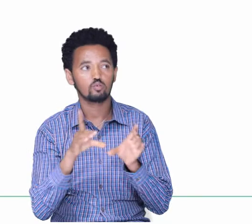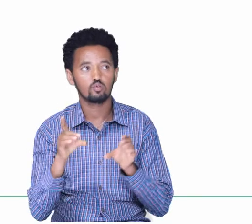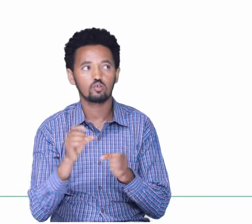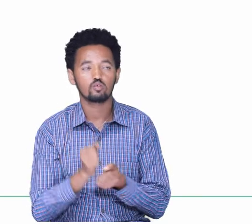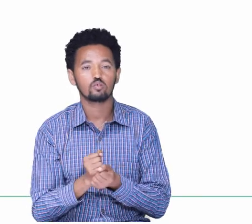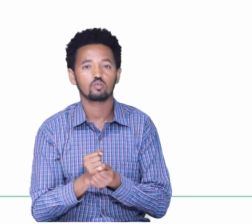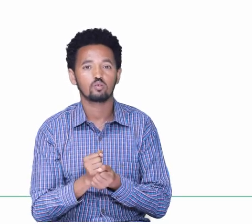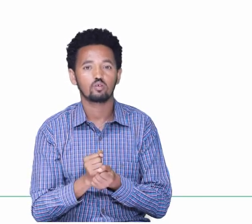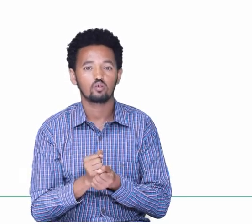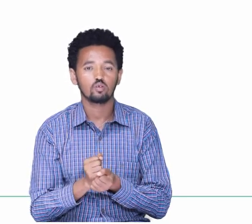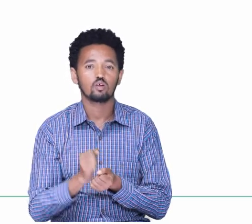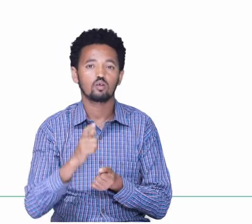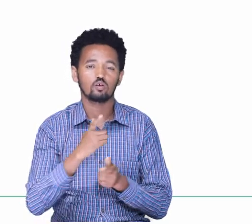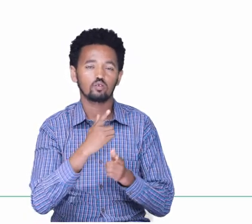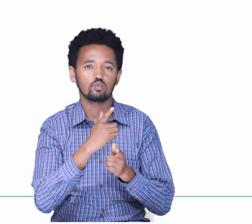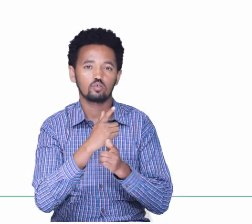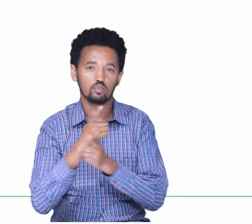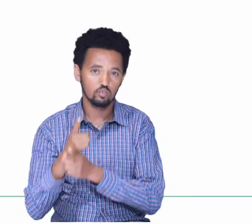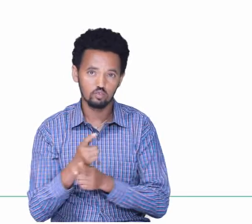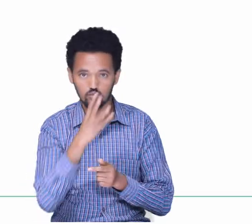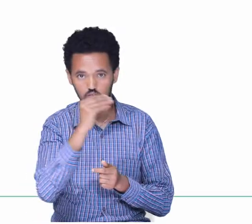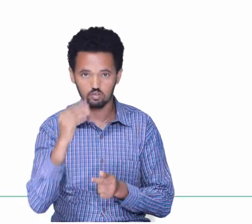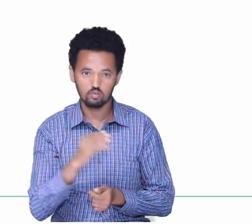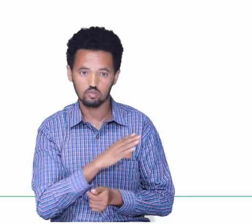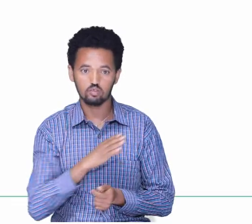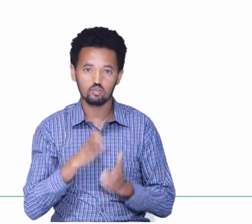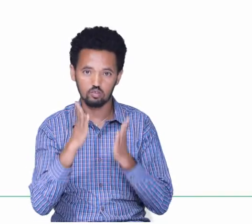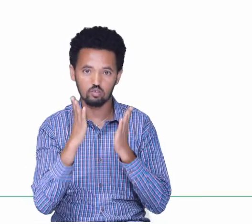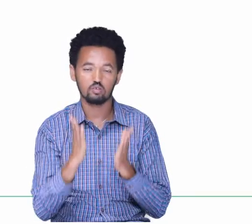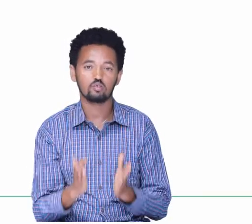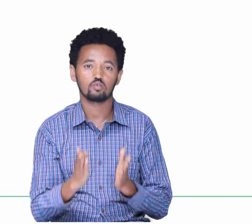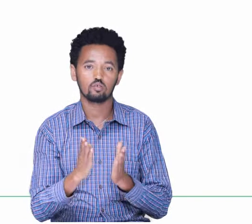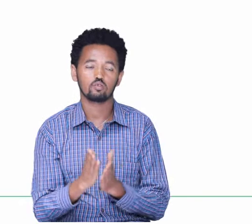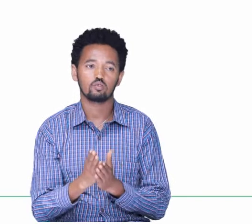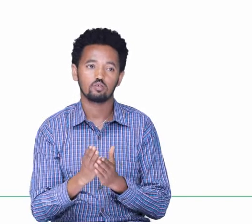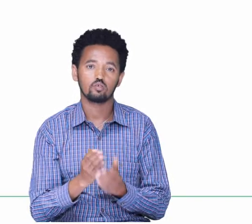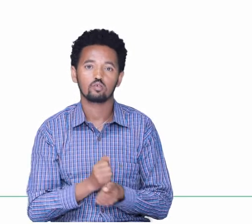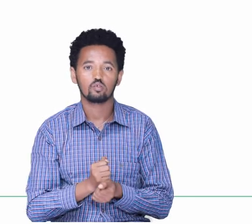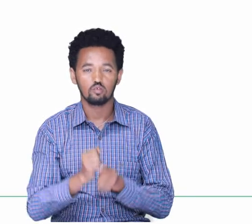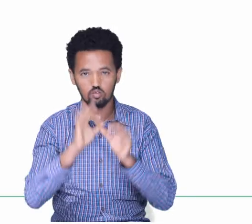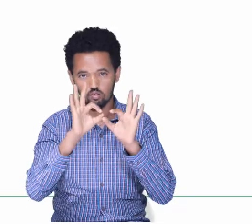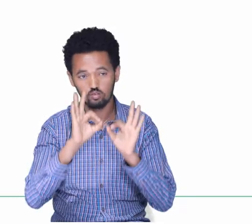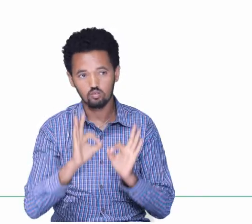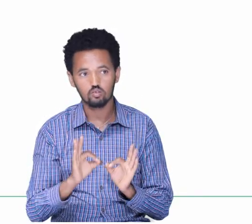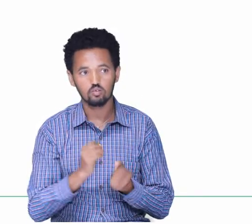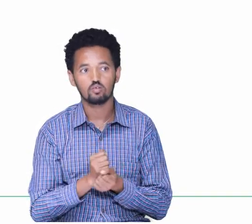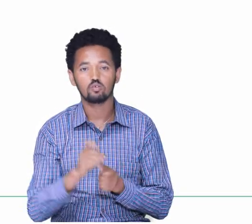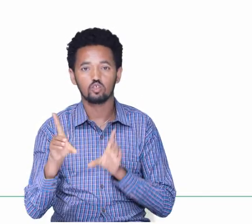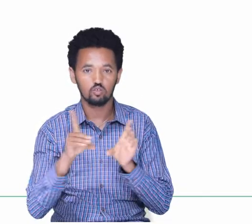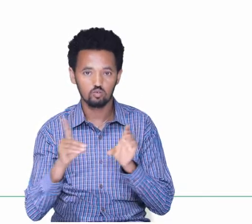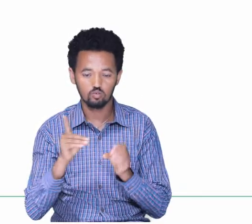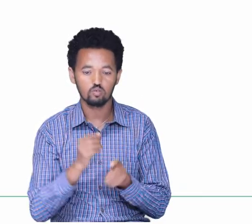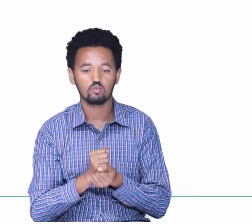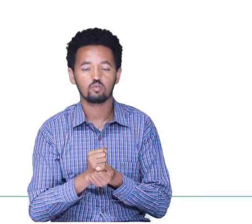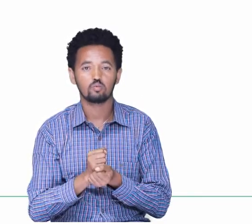era, orogenesis and crystalline basement complex is formed. During Paleozoic